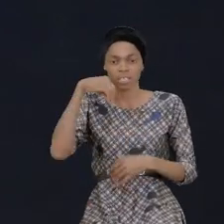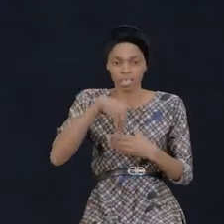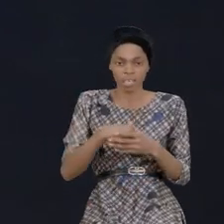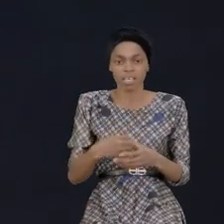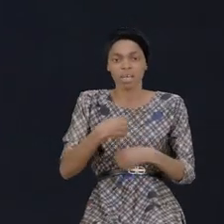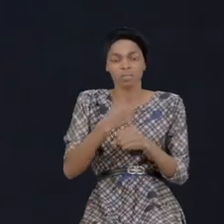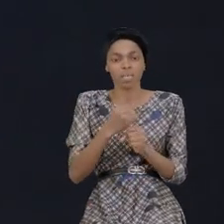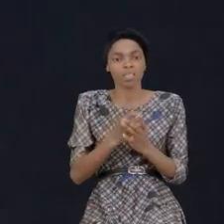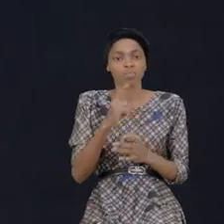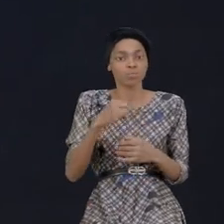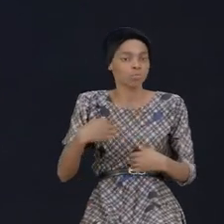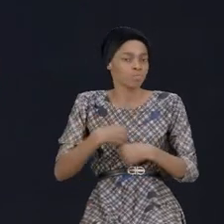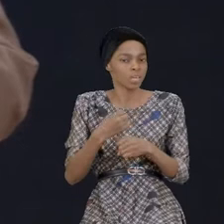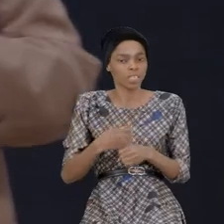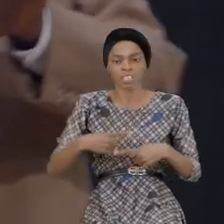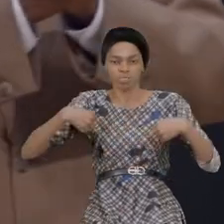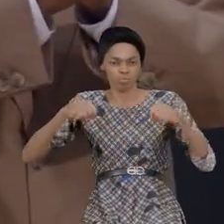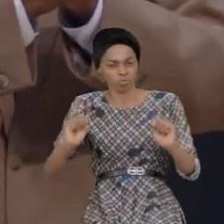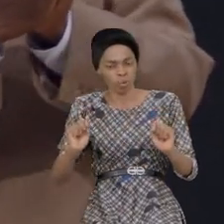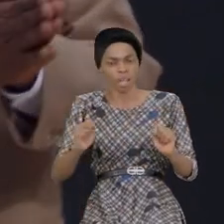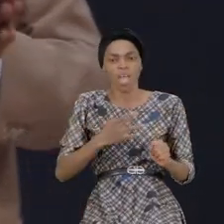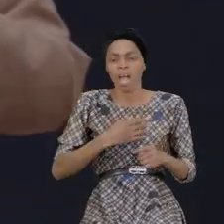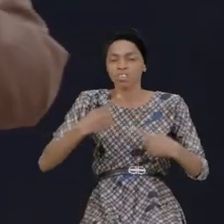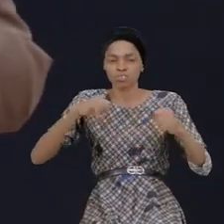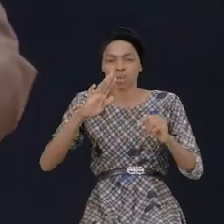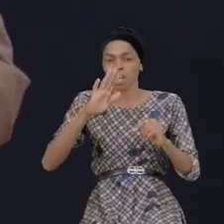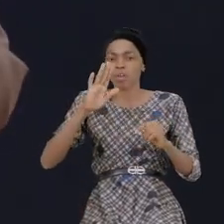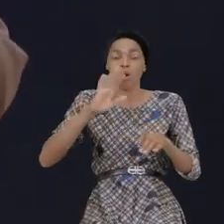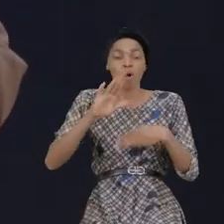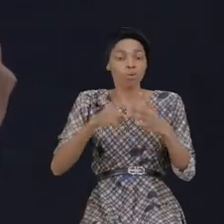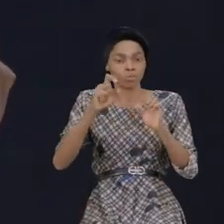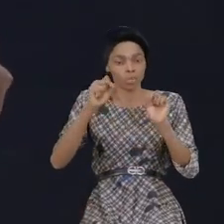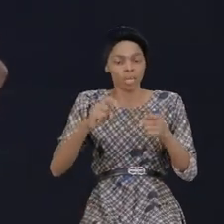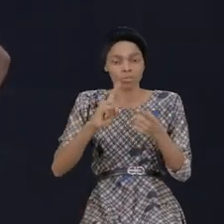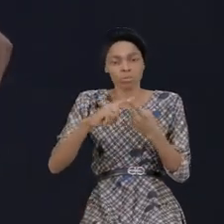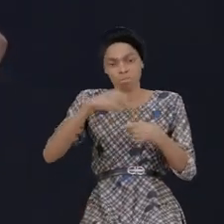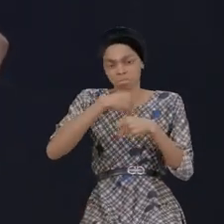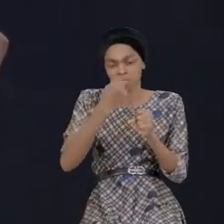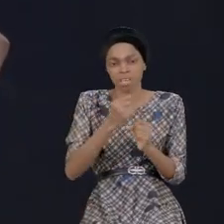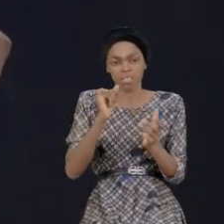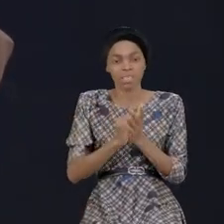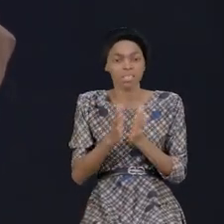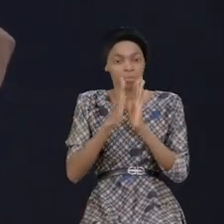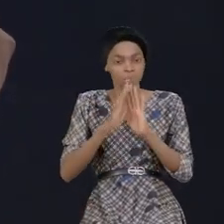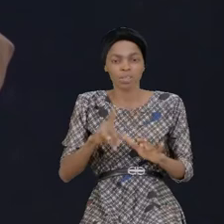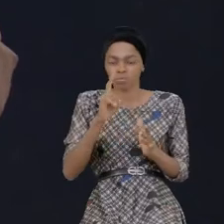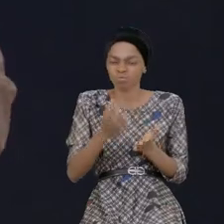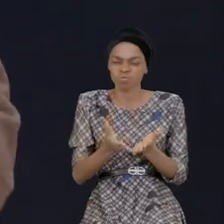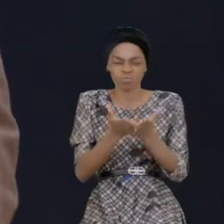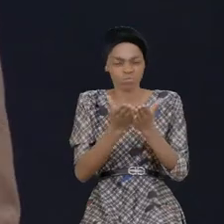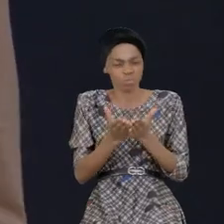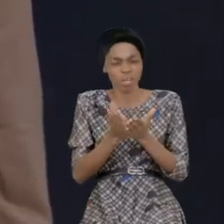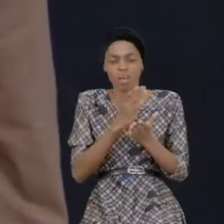effort, and you will do what you can do to make that peace. You desire, you are